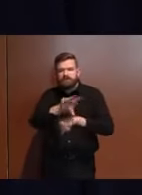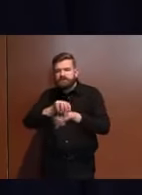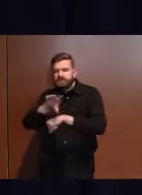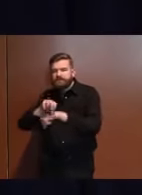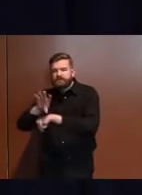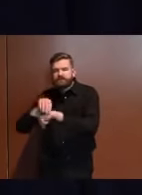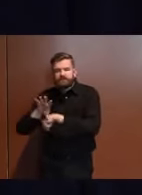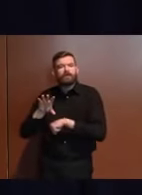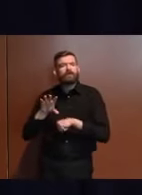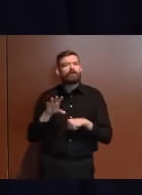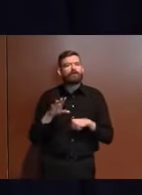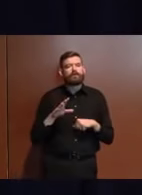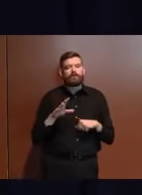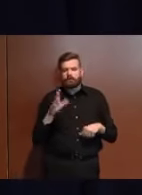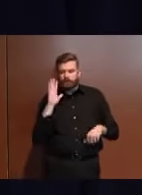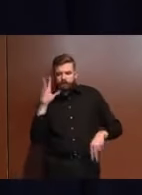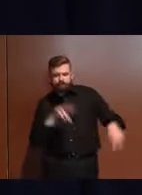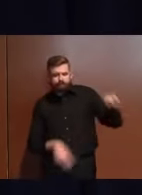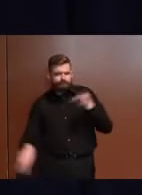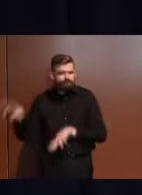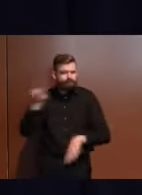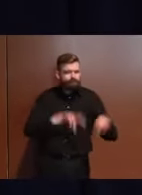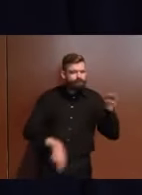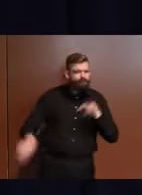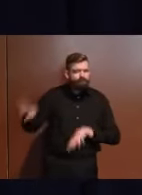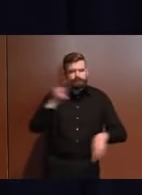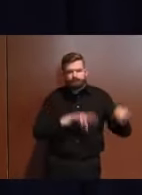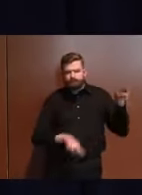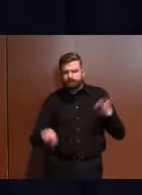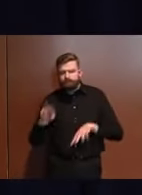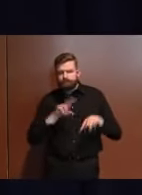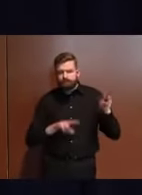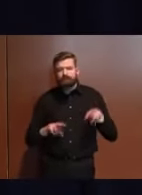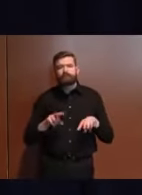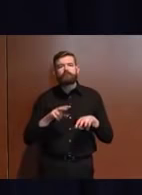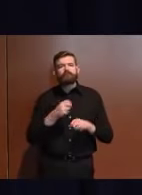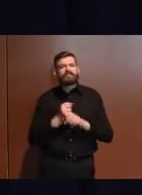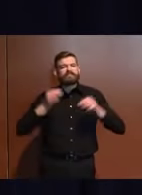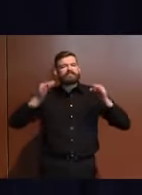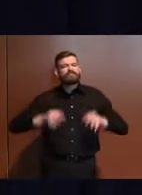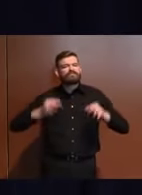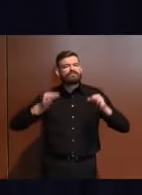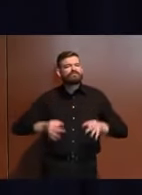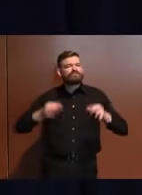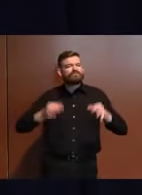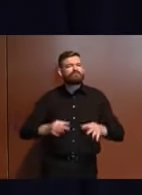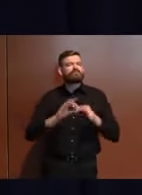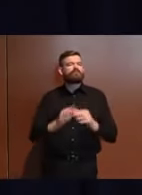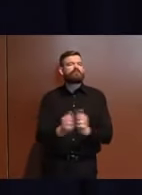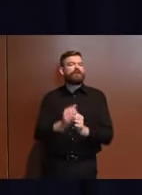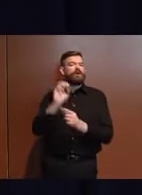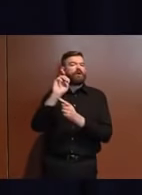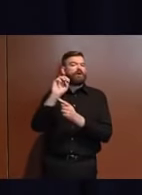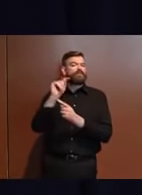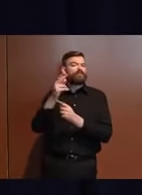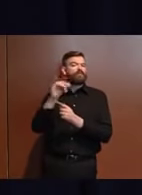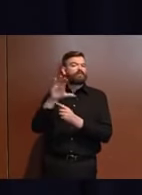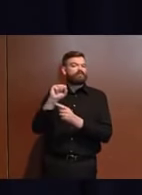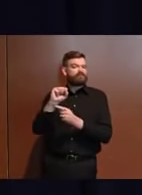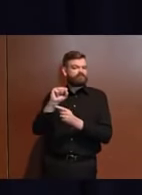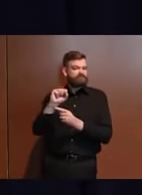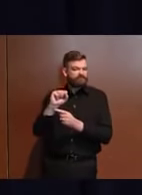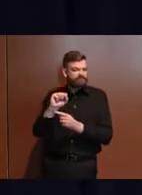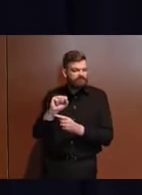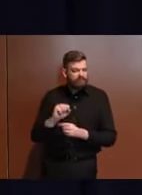ethical decision-making or value-based decision-making model that the subcommittee from the Medical Society has